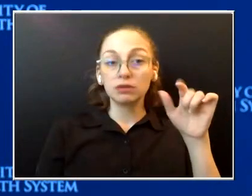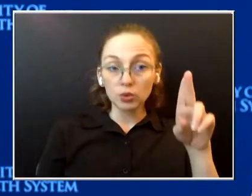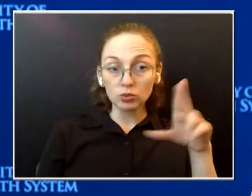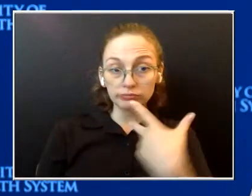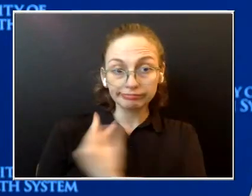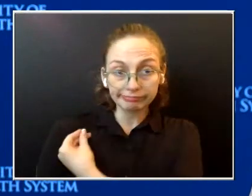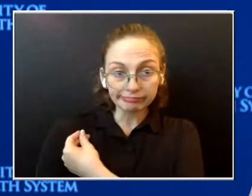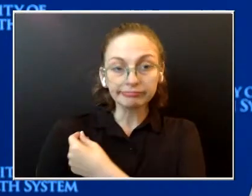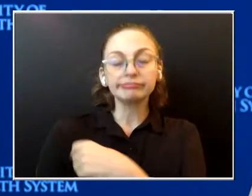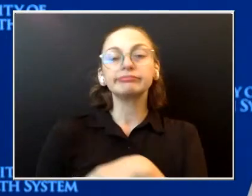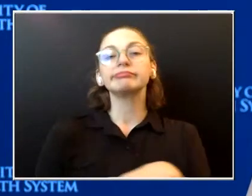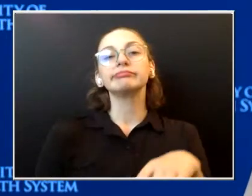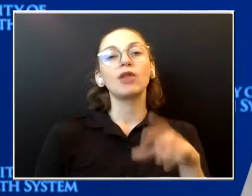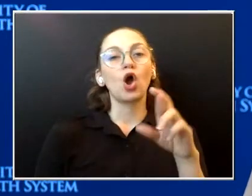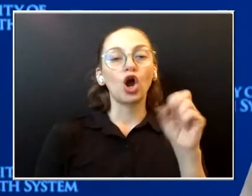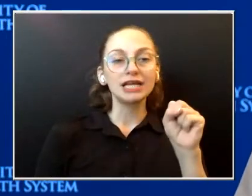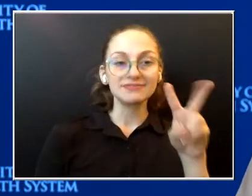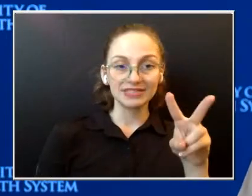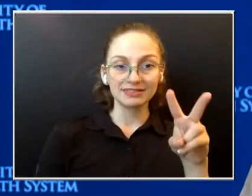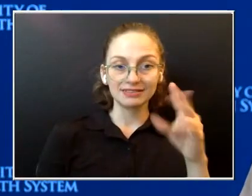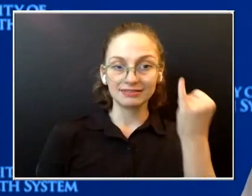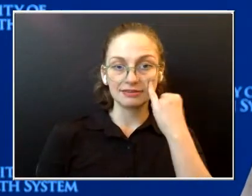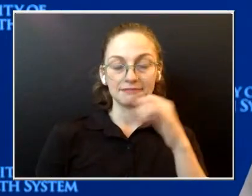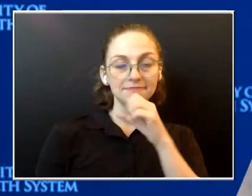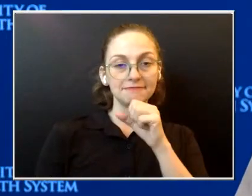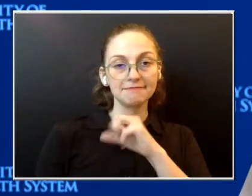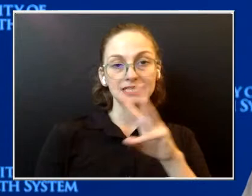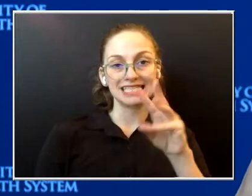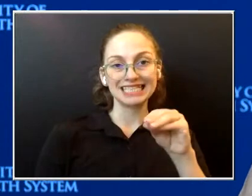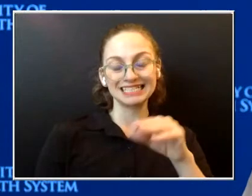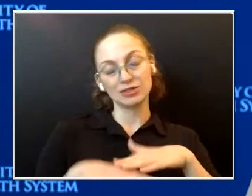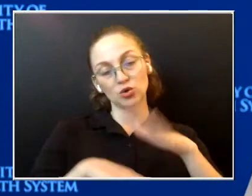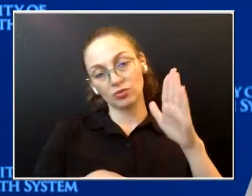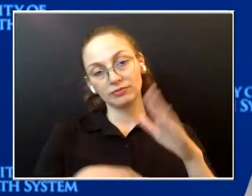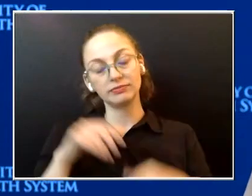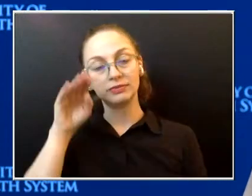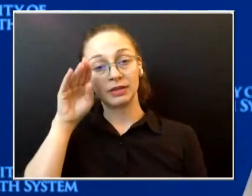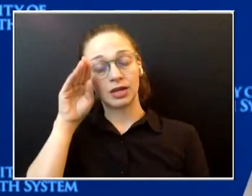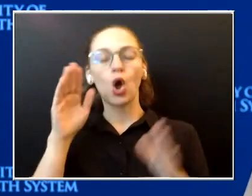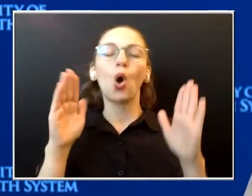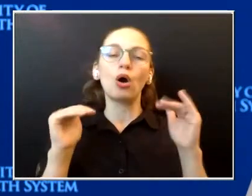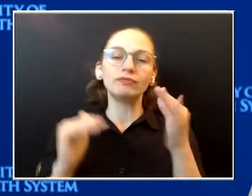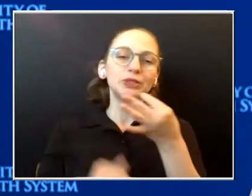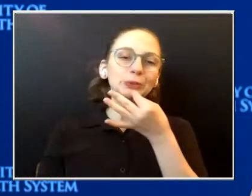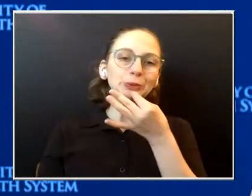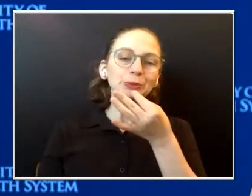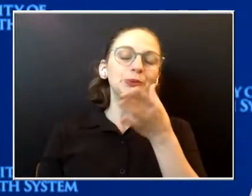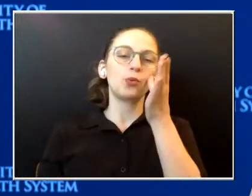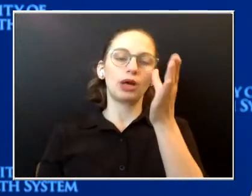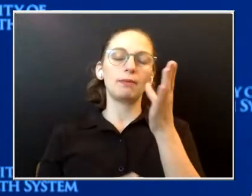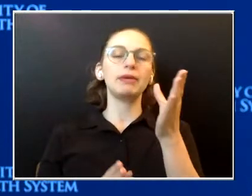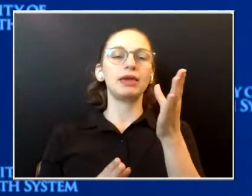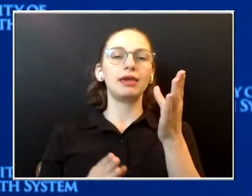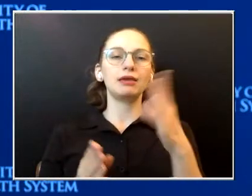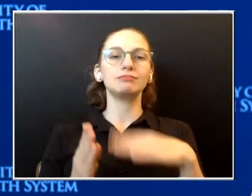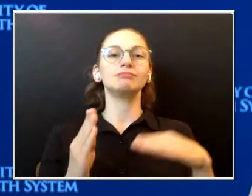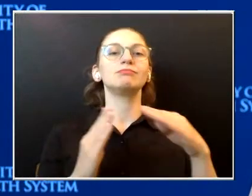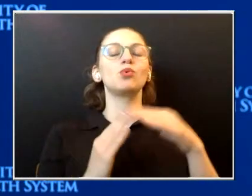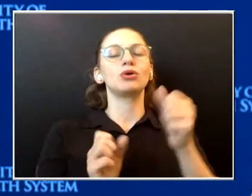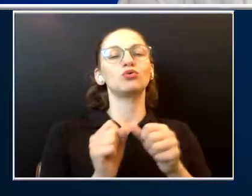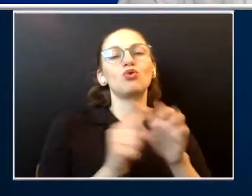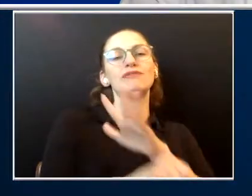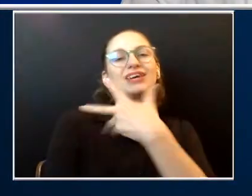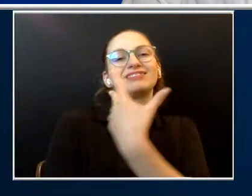vaccine if you're above 60, and hopefully soon there will be a larger, broader rollout of the COVID vaccine as